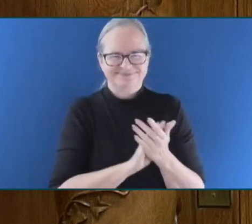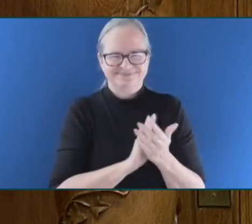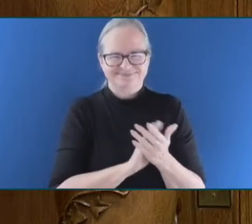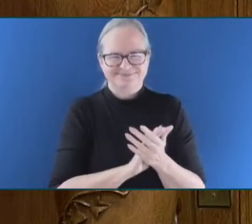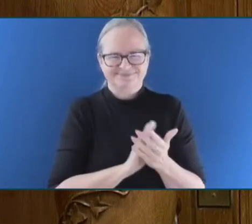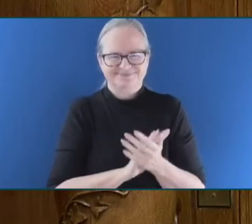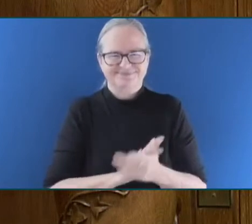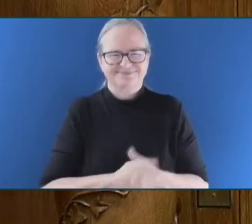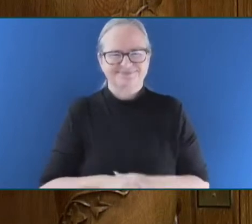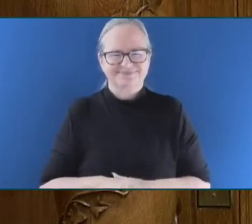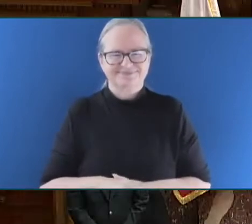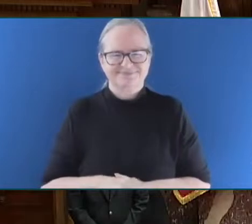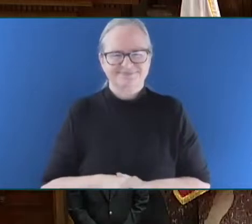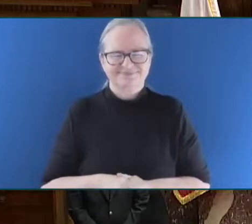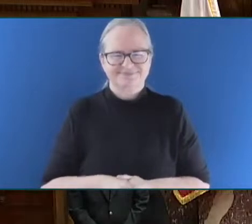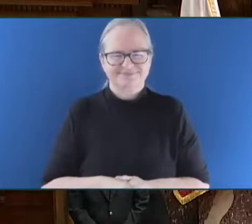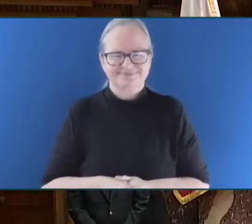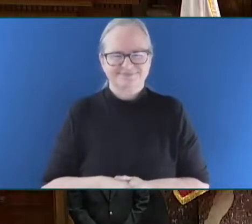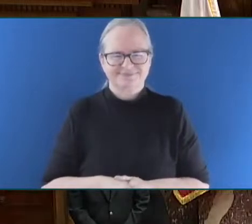Madam Clerk.